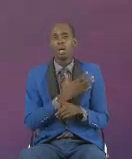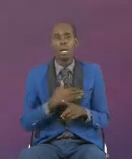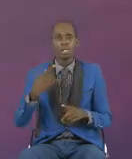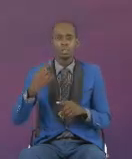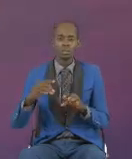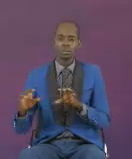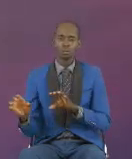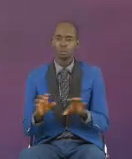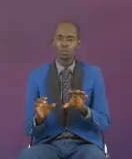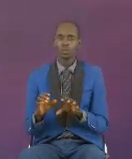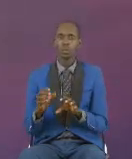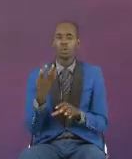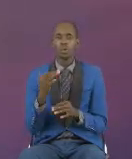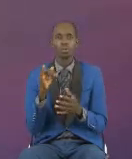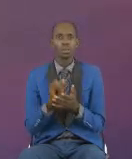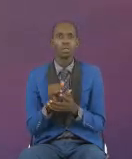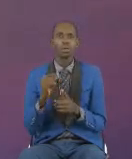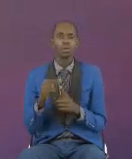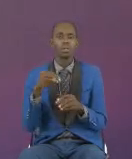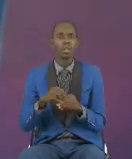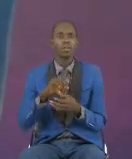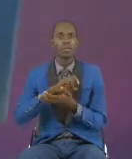of that word.